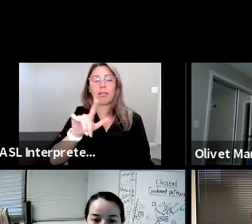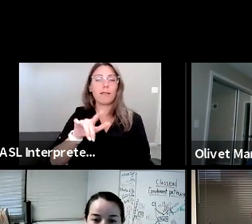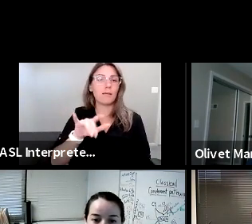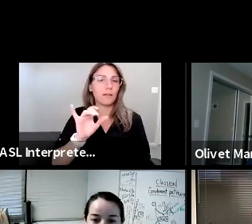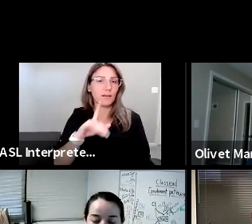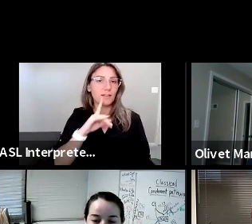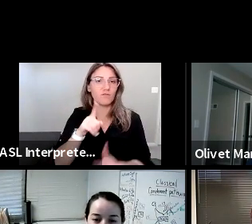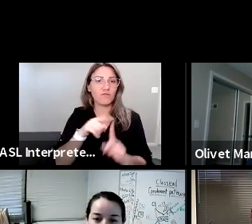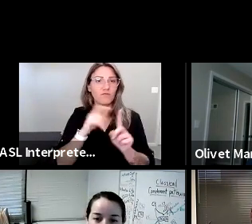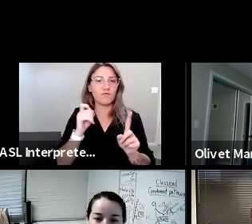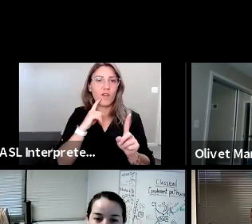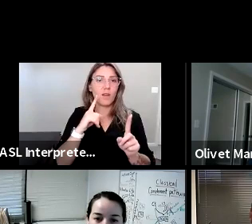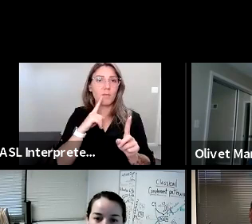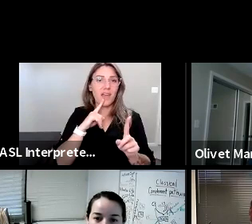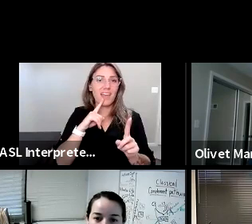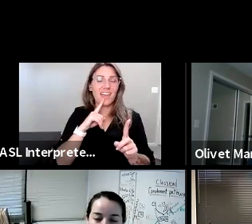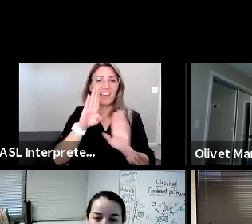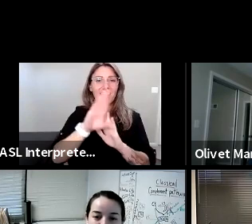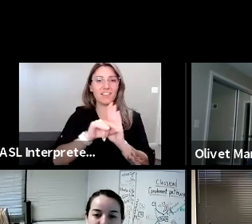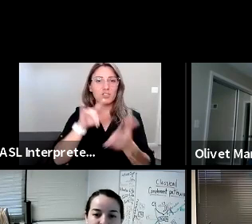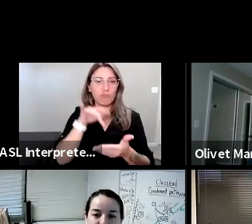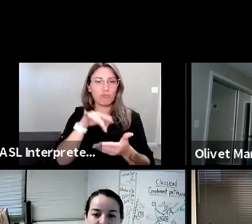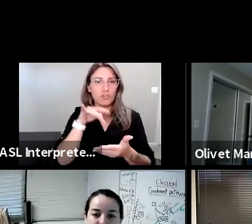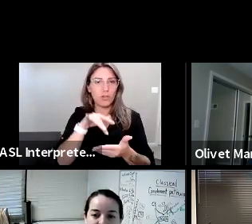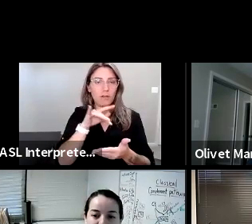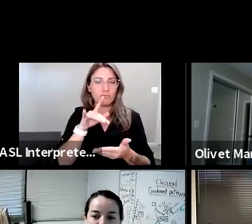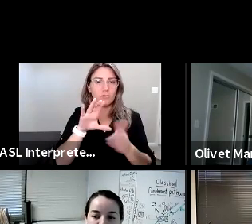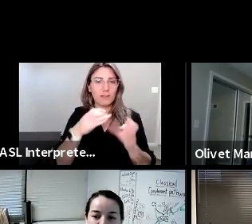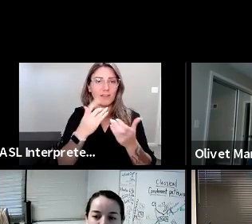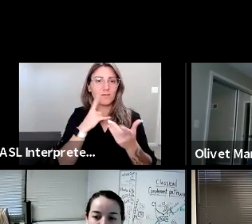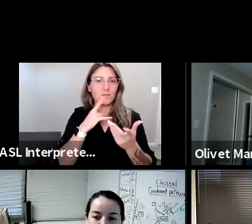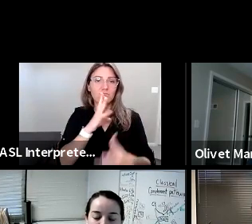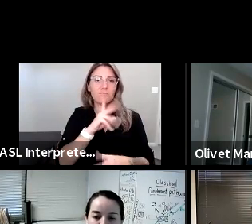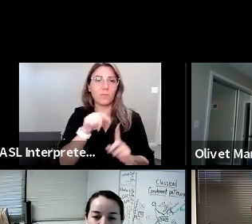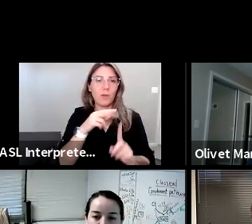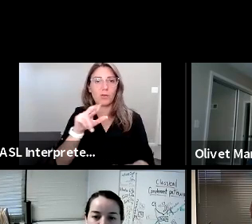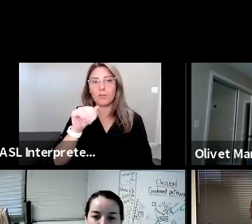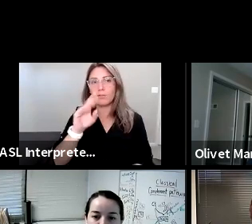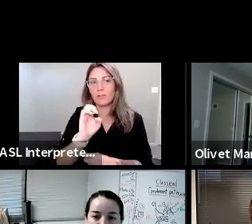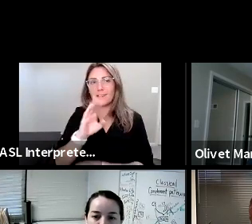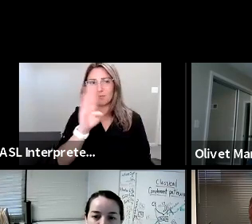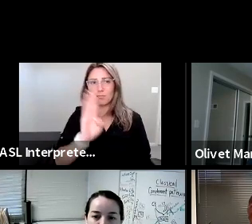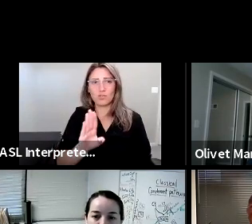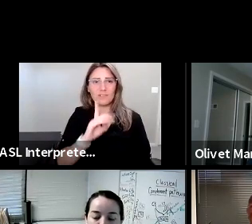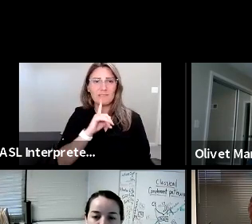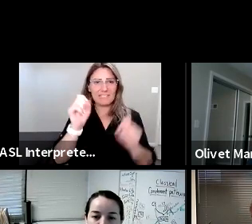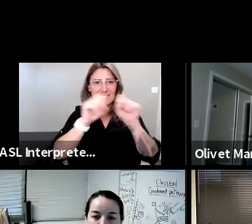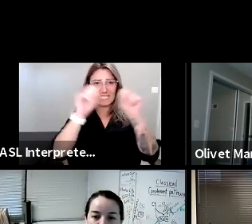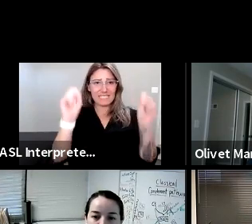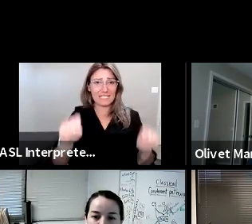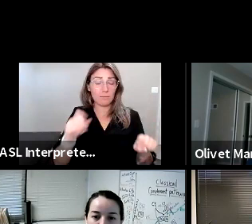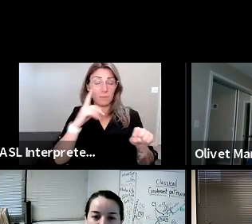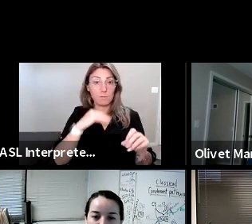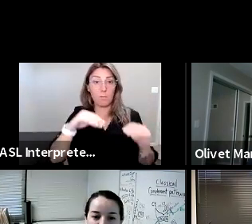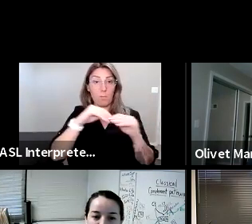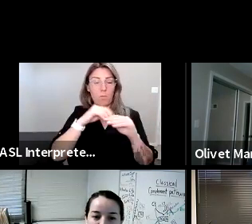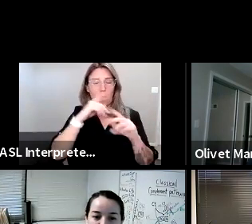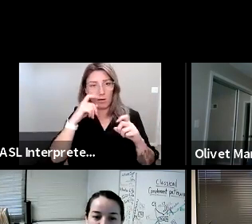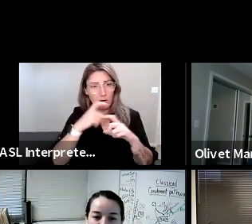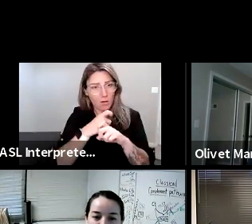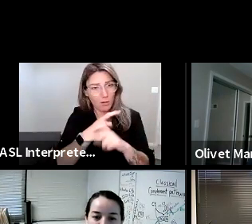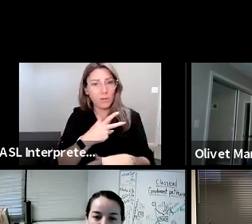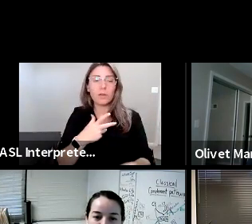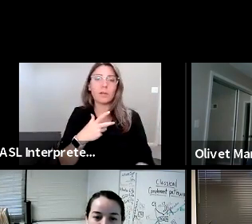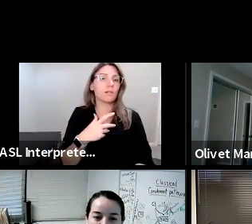sociology class when we were talking about race, how in Brazil, it almost seems like the system is a lot more complicated because you have